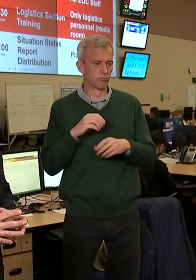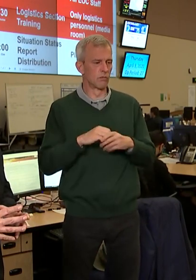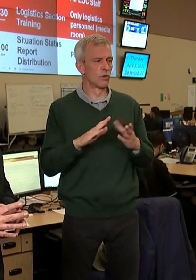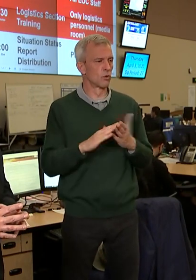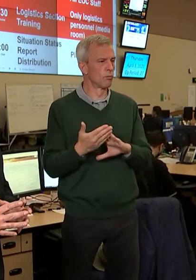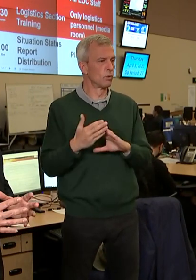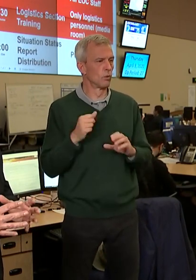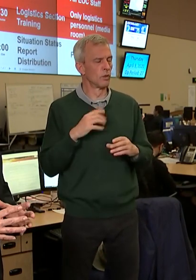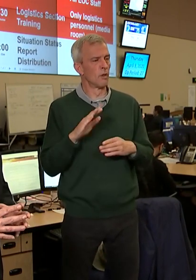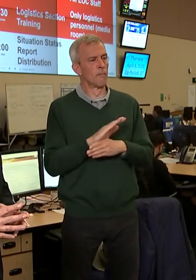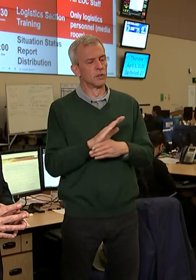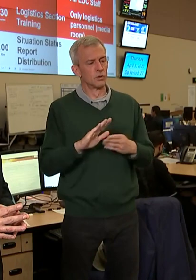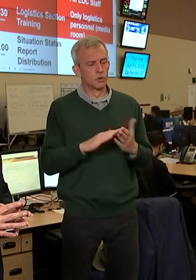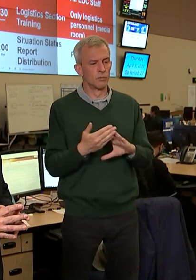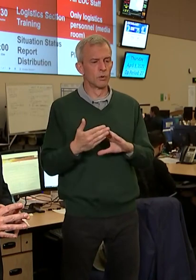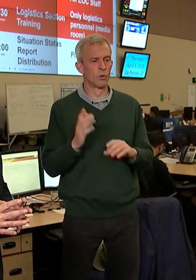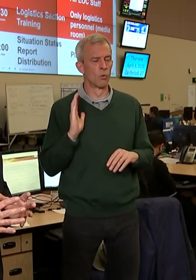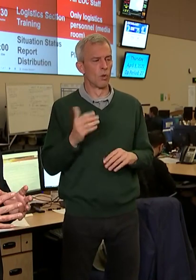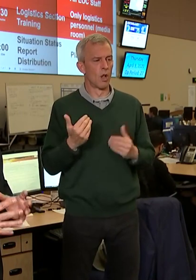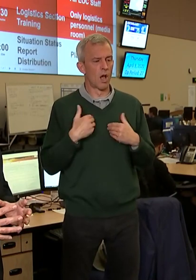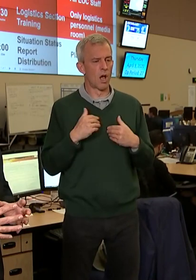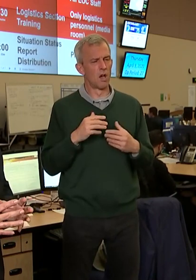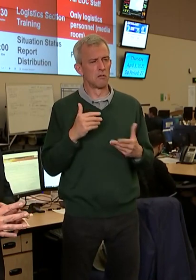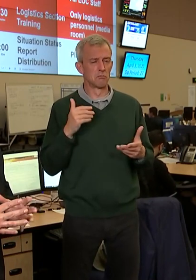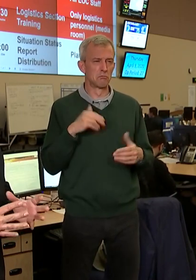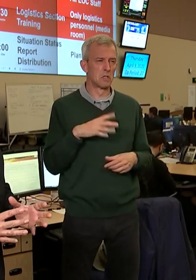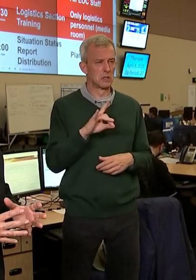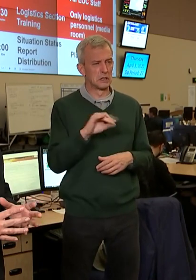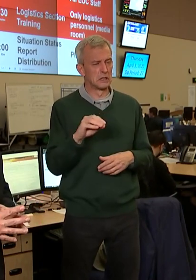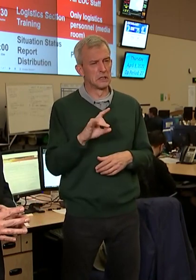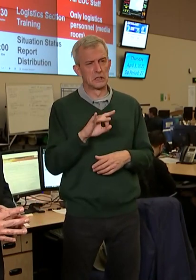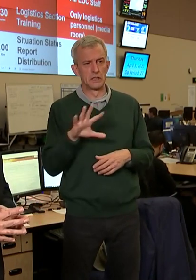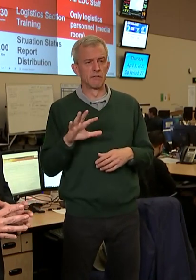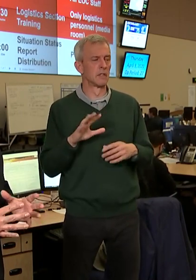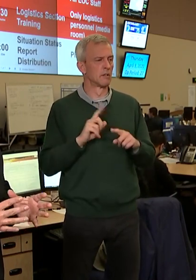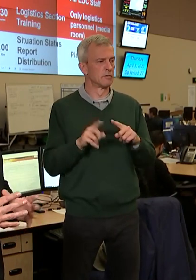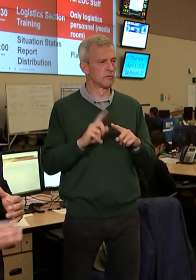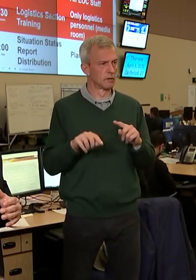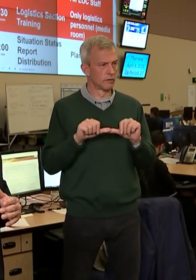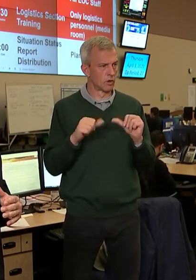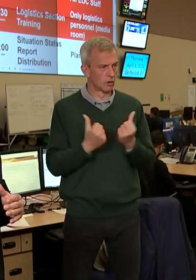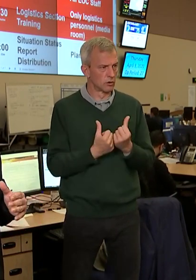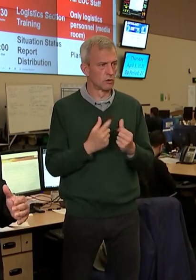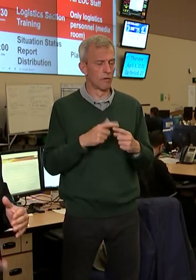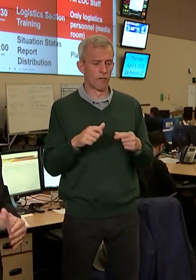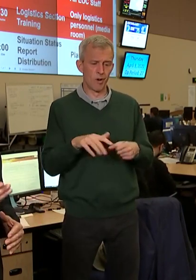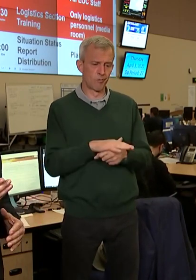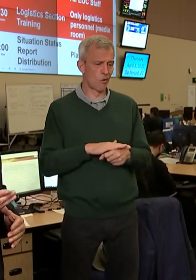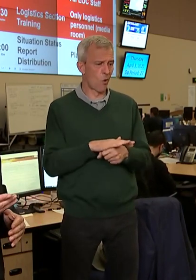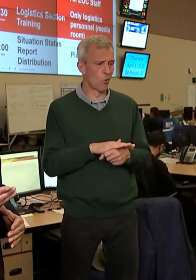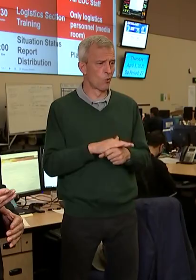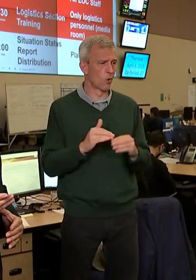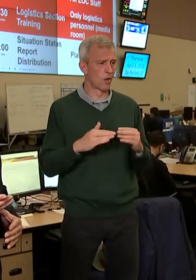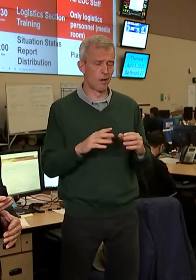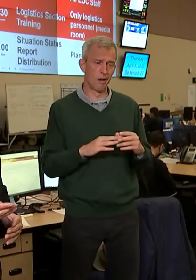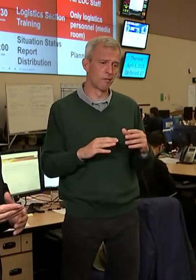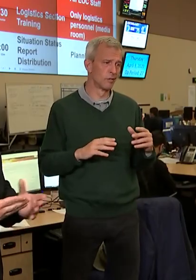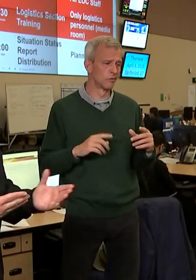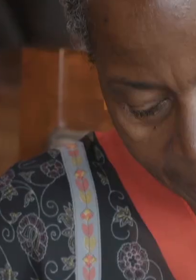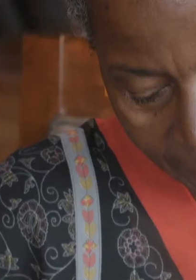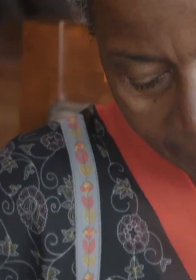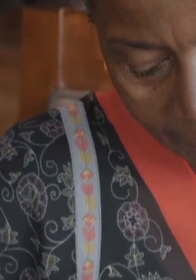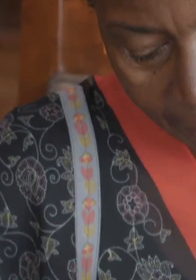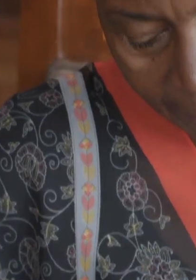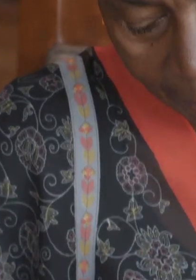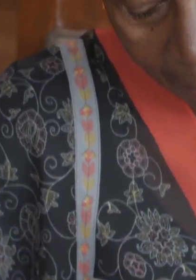communities. We will have close to 80, 85 different agencies from local levels all the way to the federal level. And